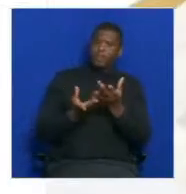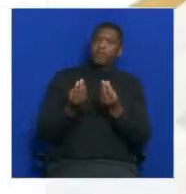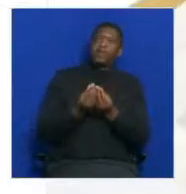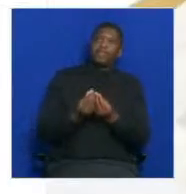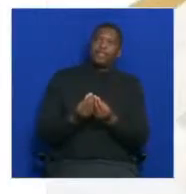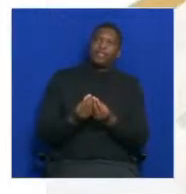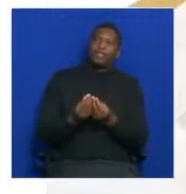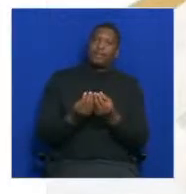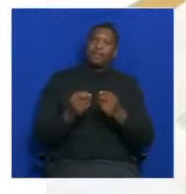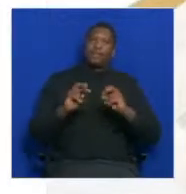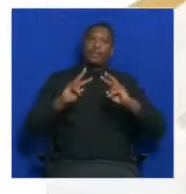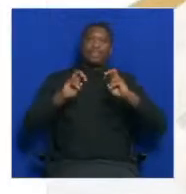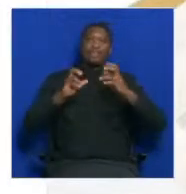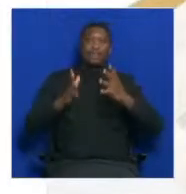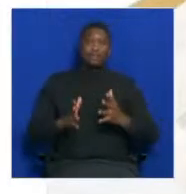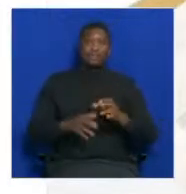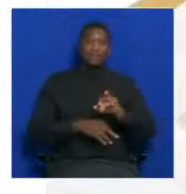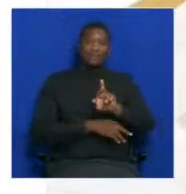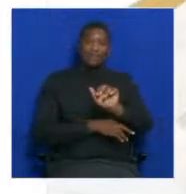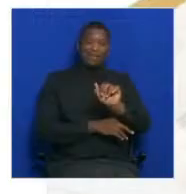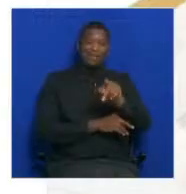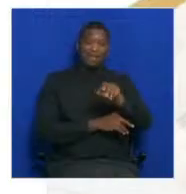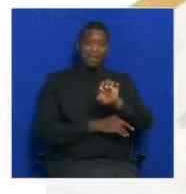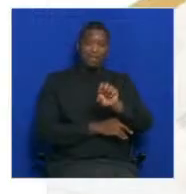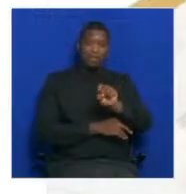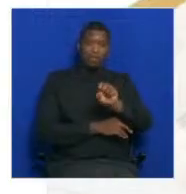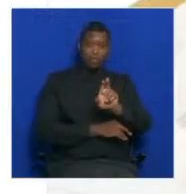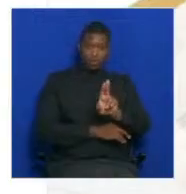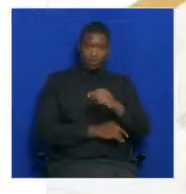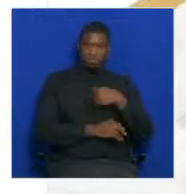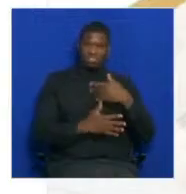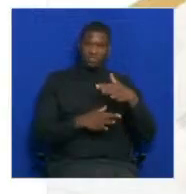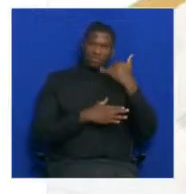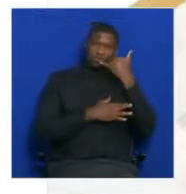Investigator Rapesu, I called General Jacobs